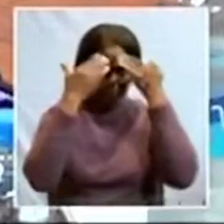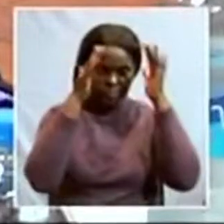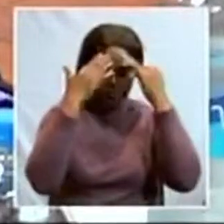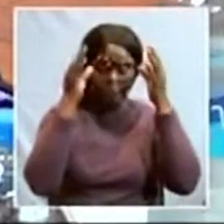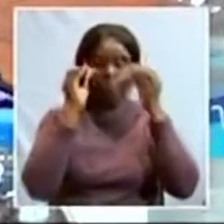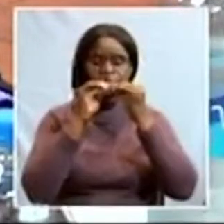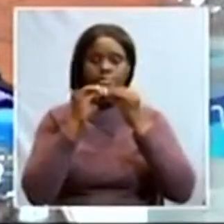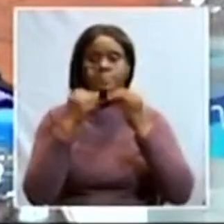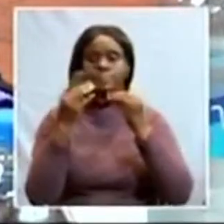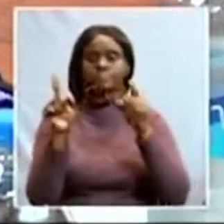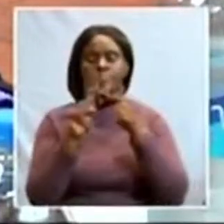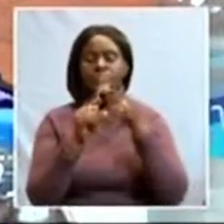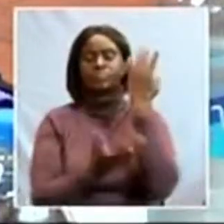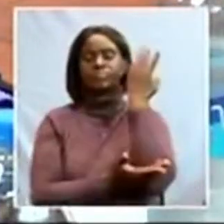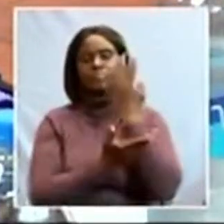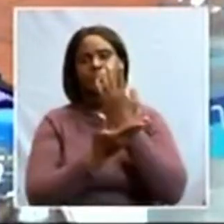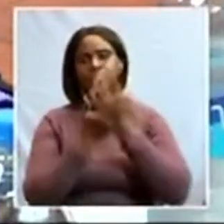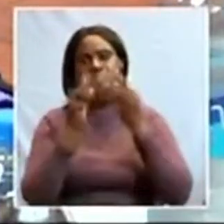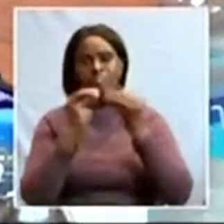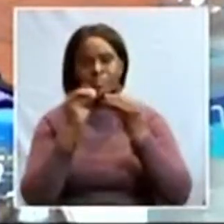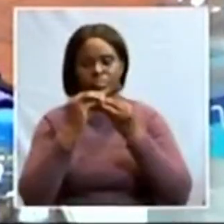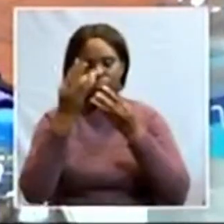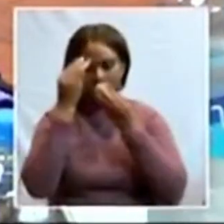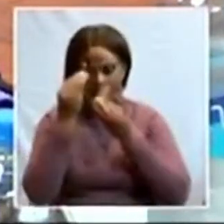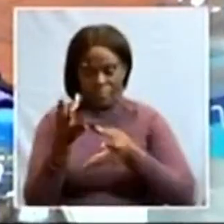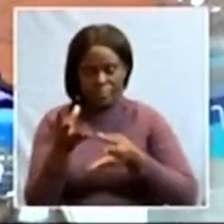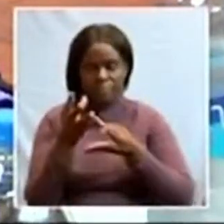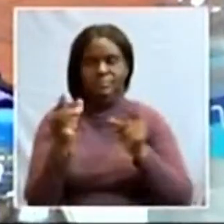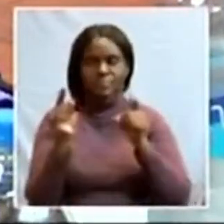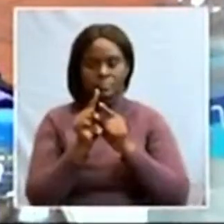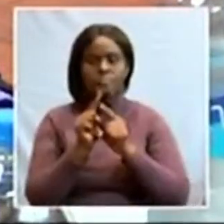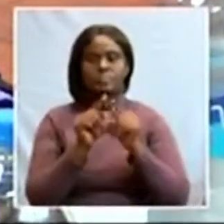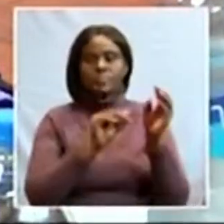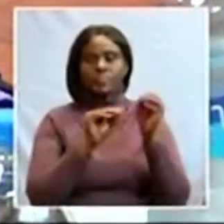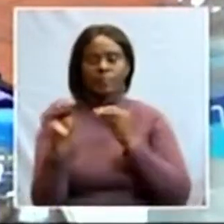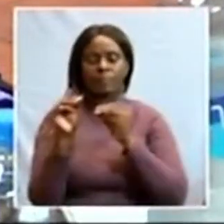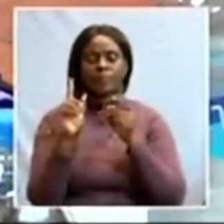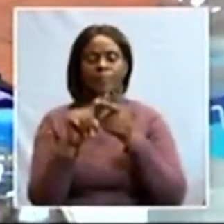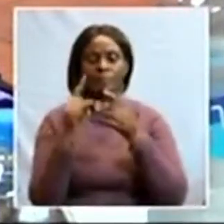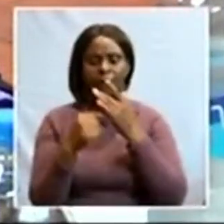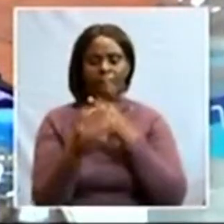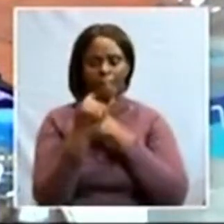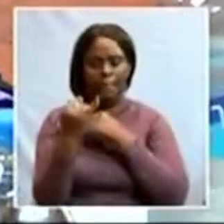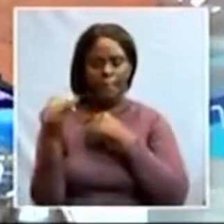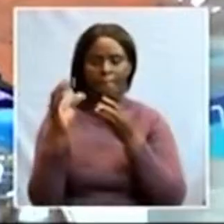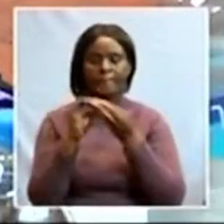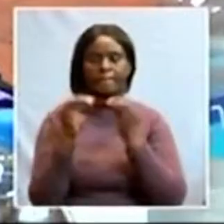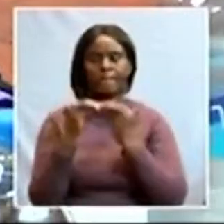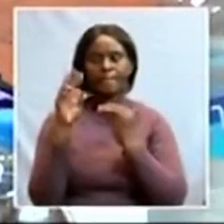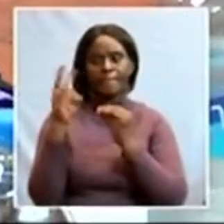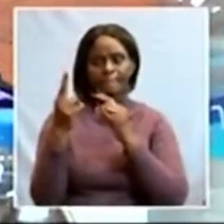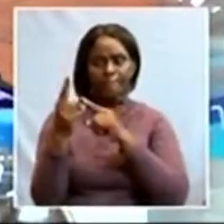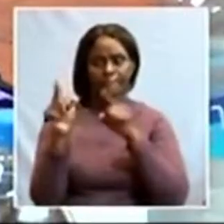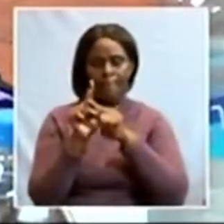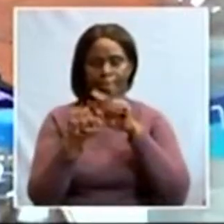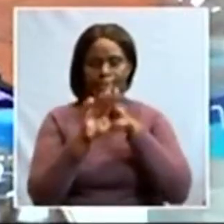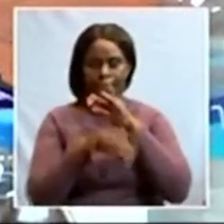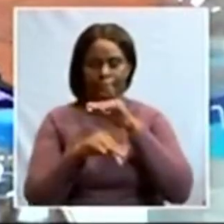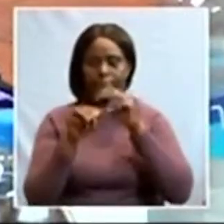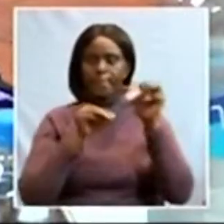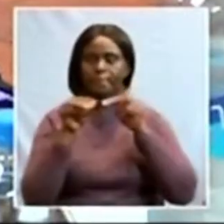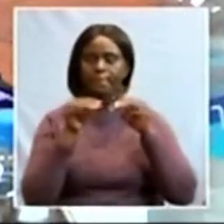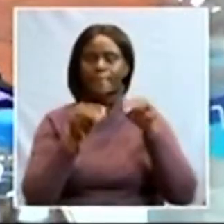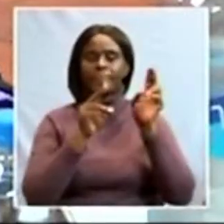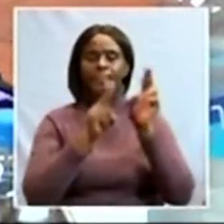sensitization to improve compliance. We move on to item number 2 under management